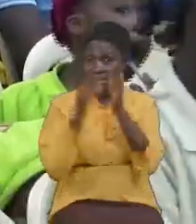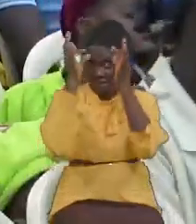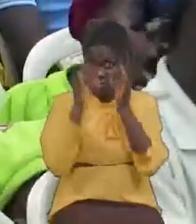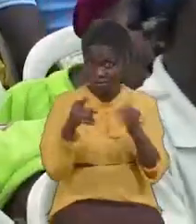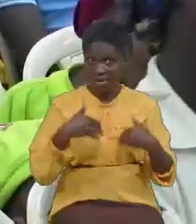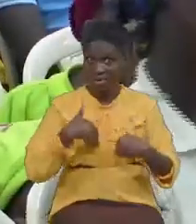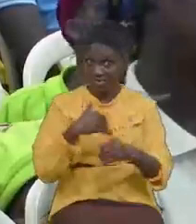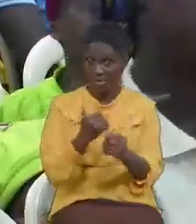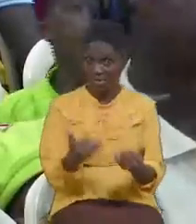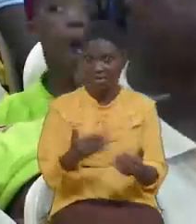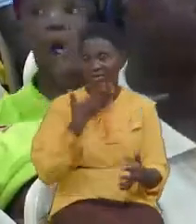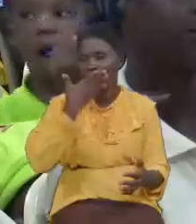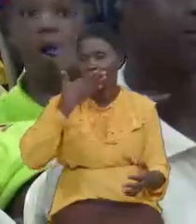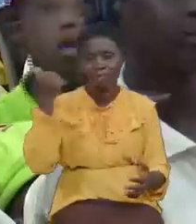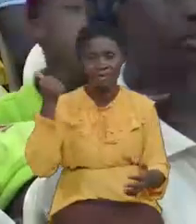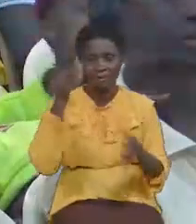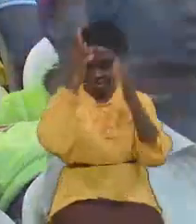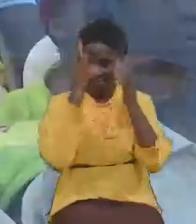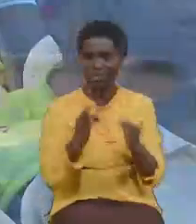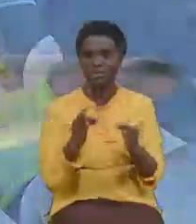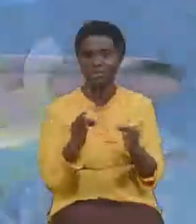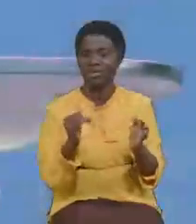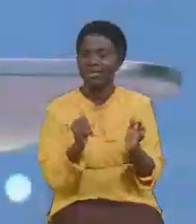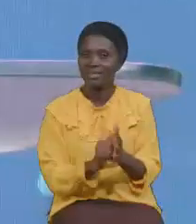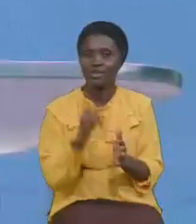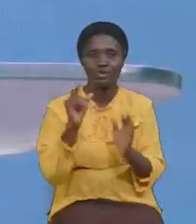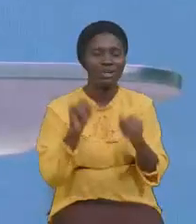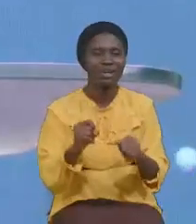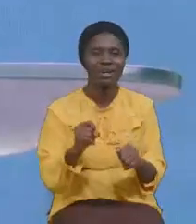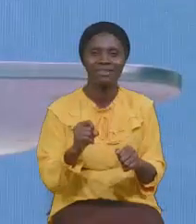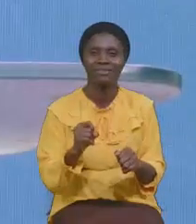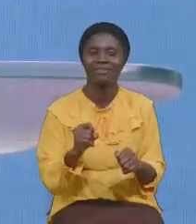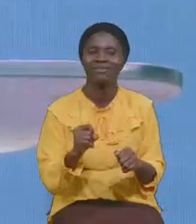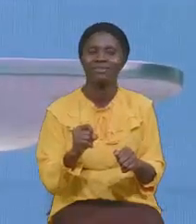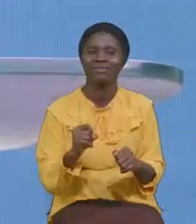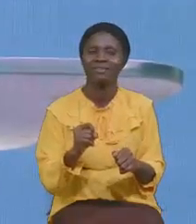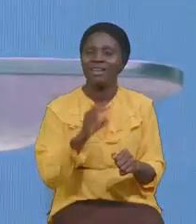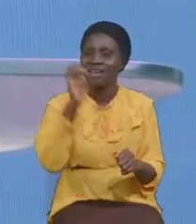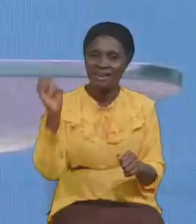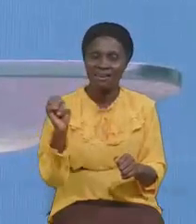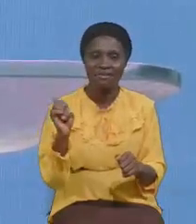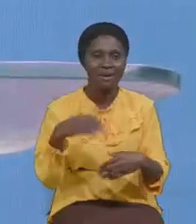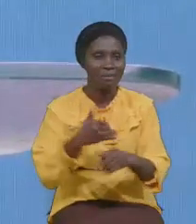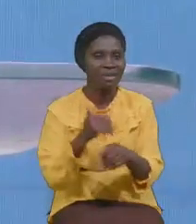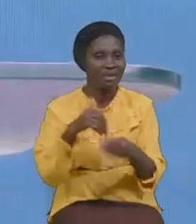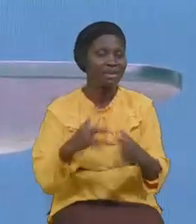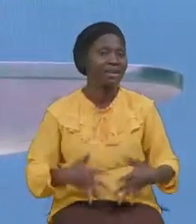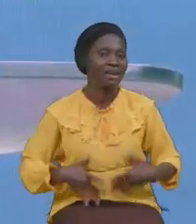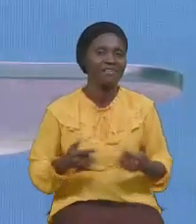have taken is the best decision one can ever take in life. Our counselors are